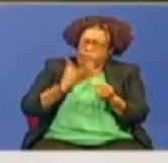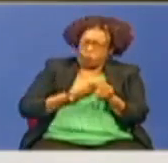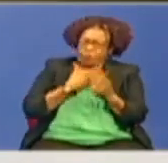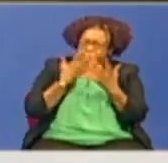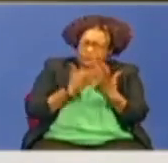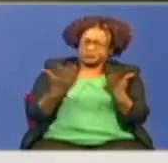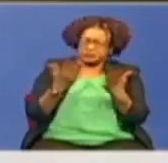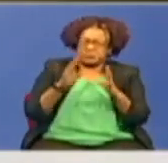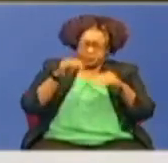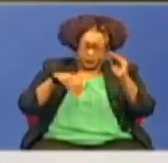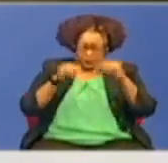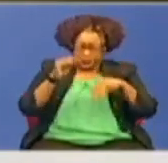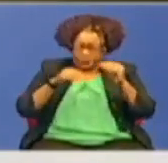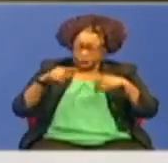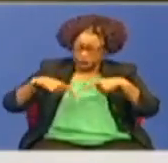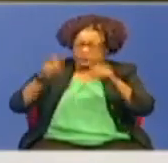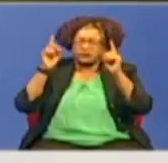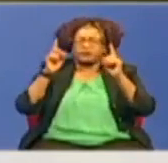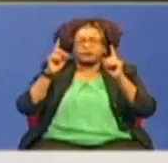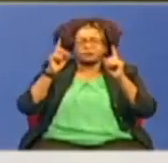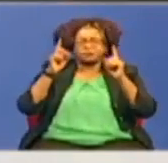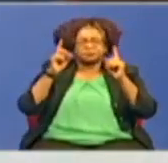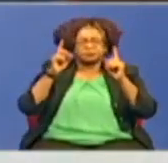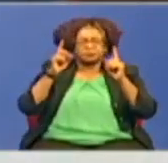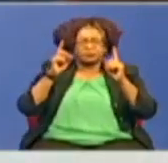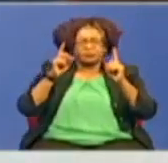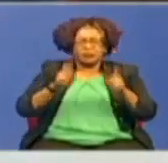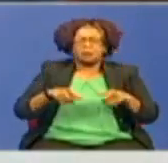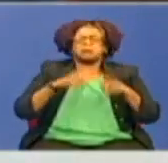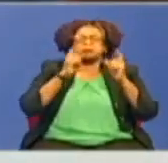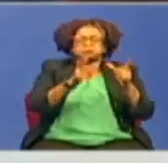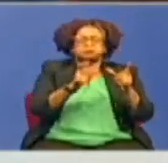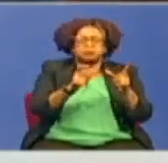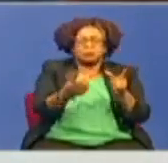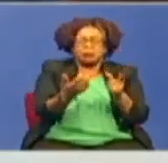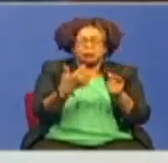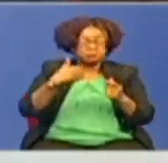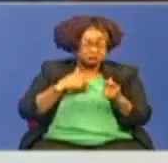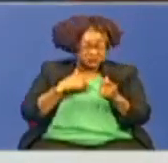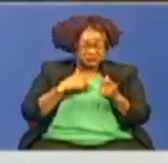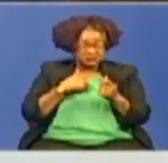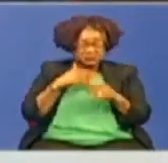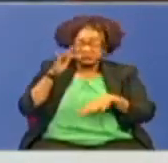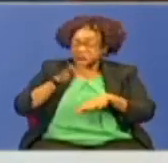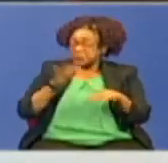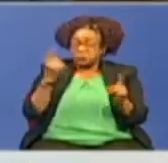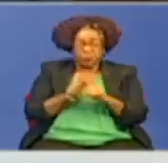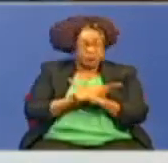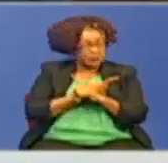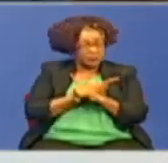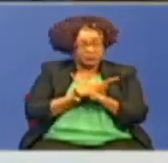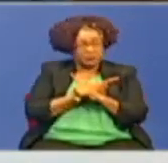figures, concluded on your own awards. I'm not a green snake in the grass.